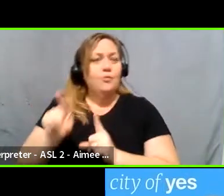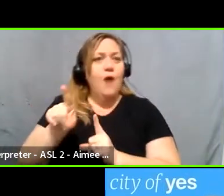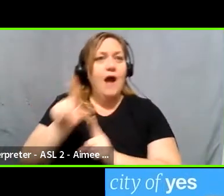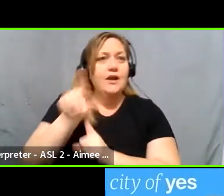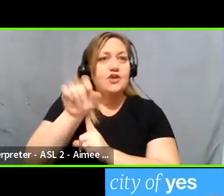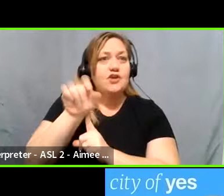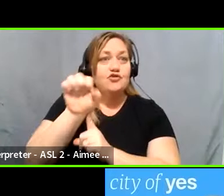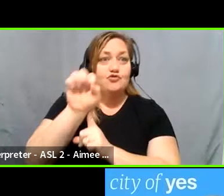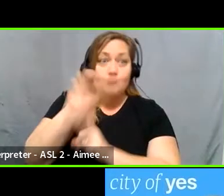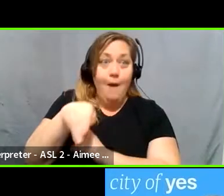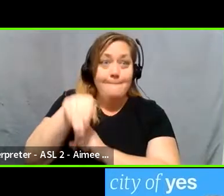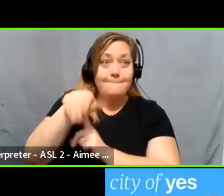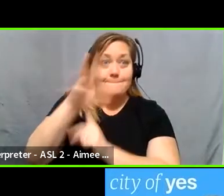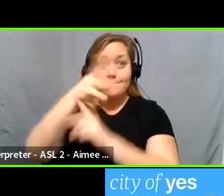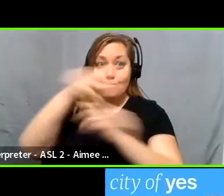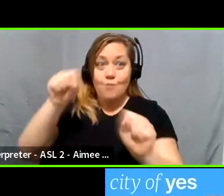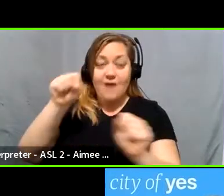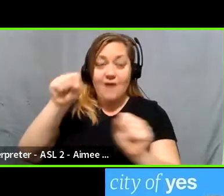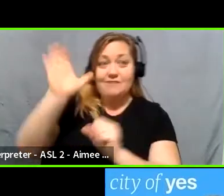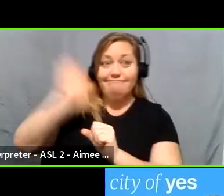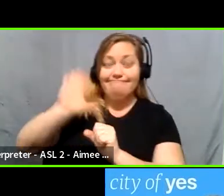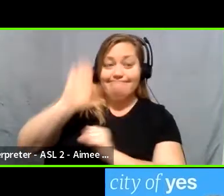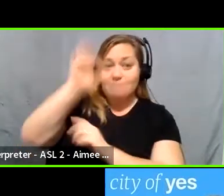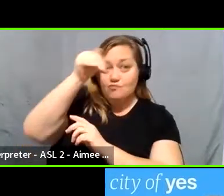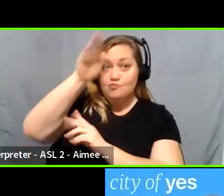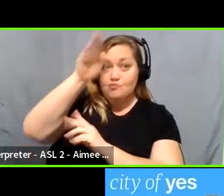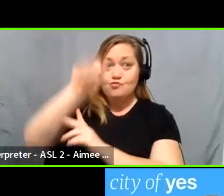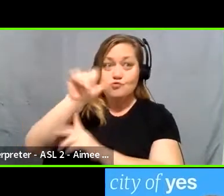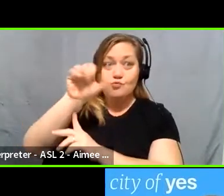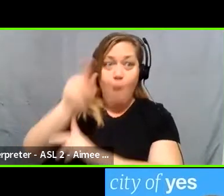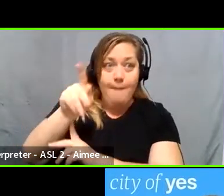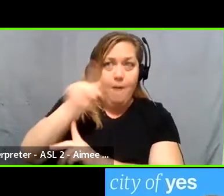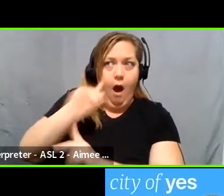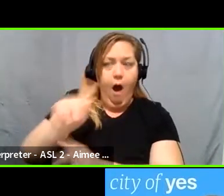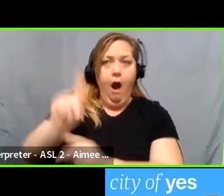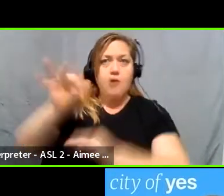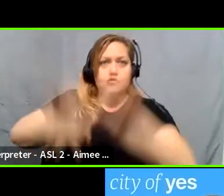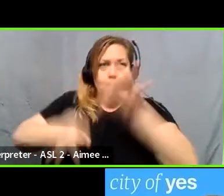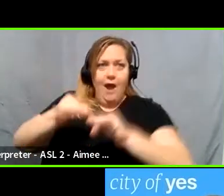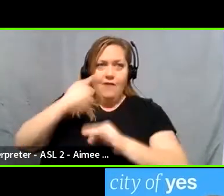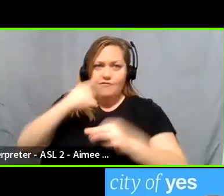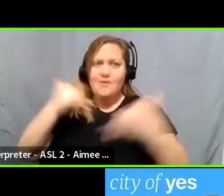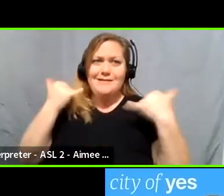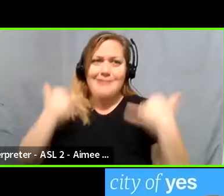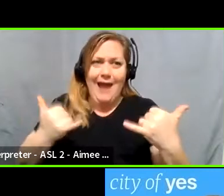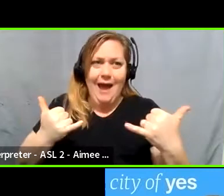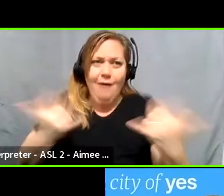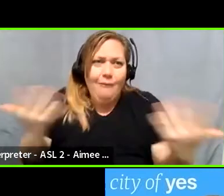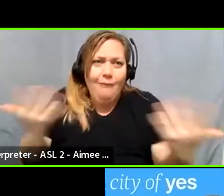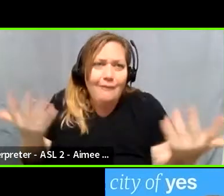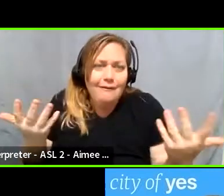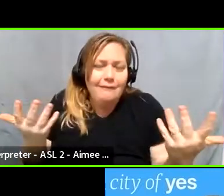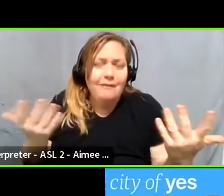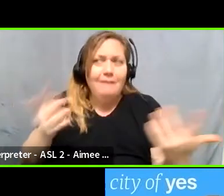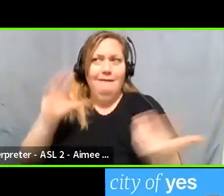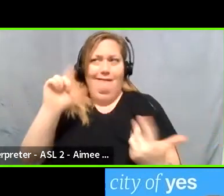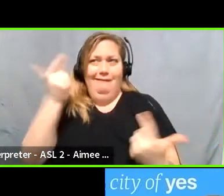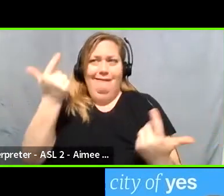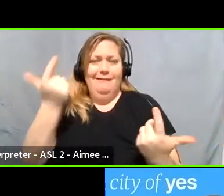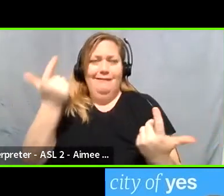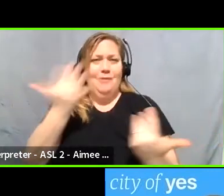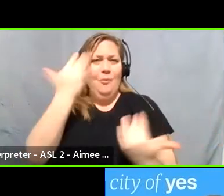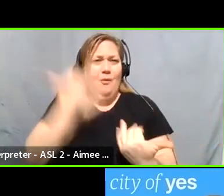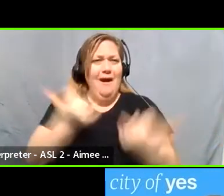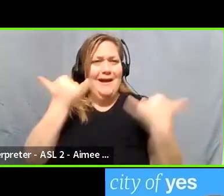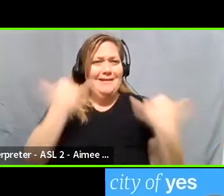for. And so what I'd like to know is why in the world city planning